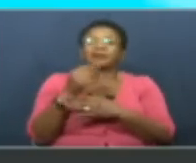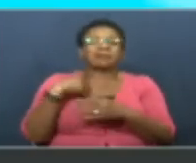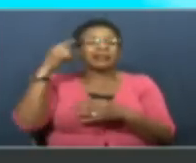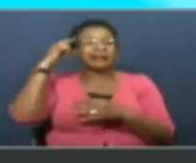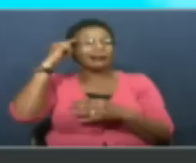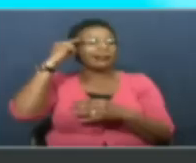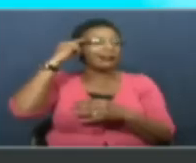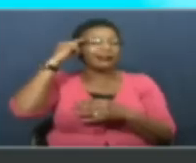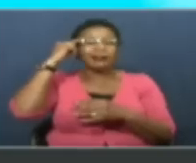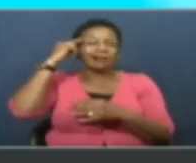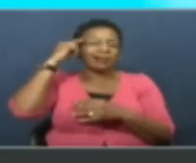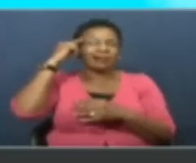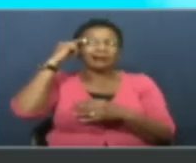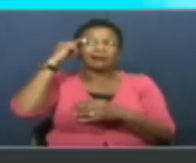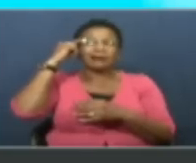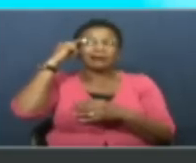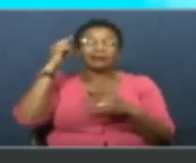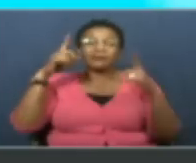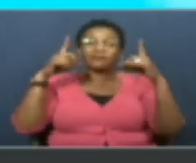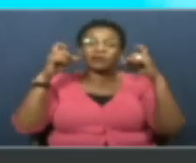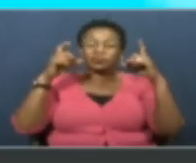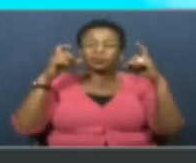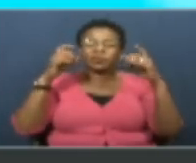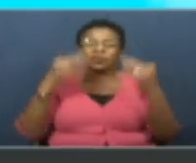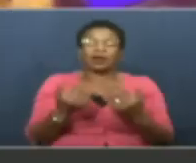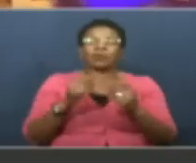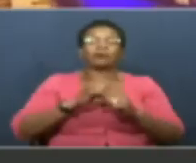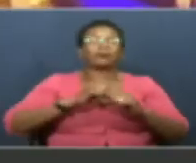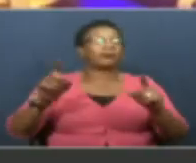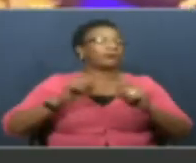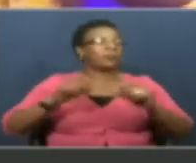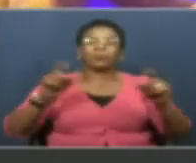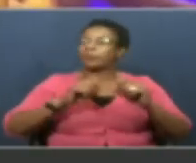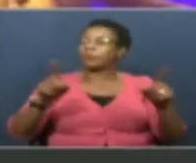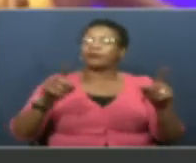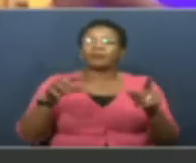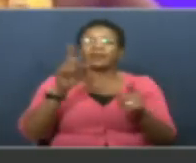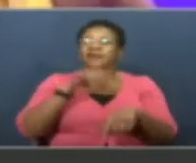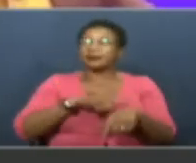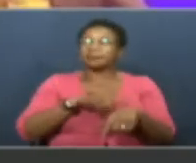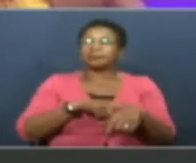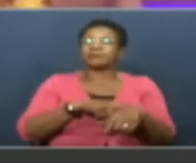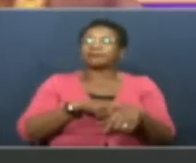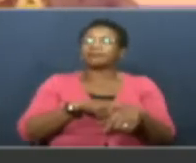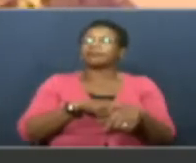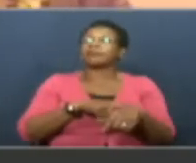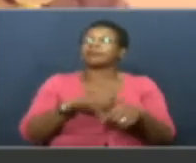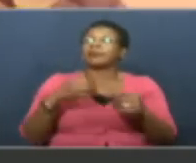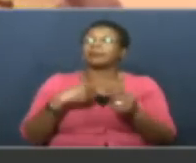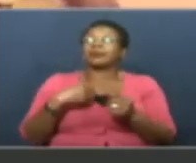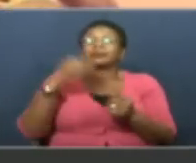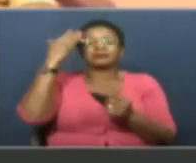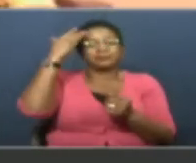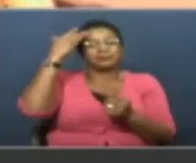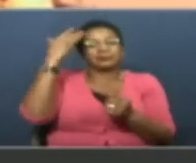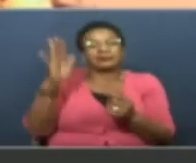ikawaza the photo just started going viral. So at that time sikuwa ninataka